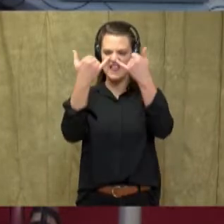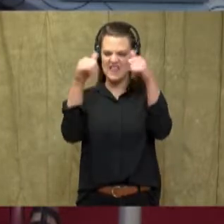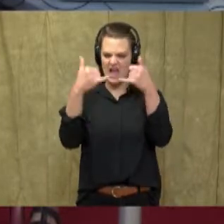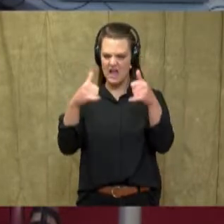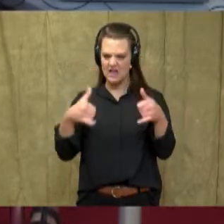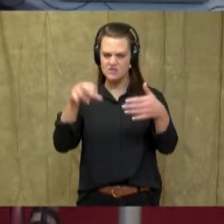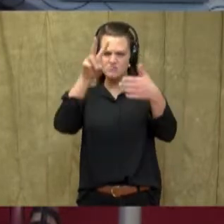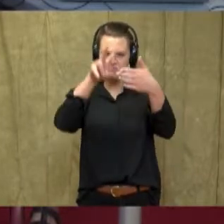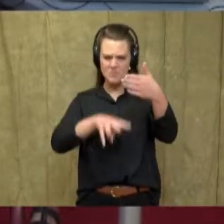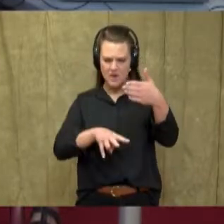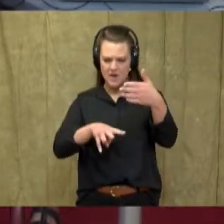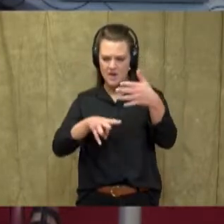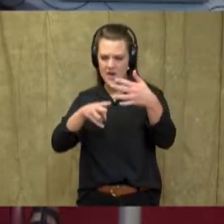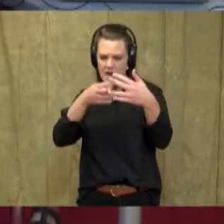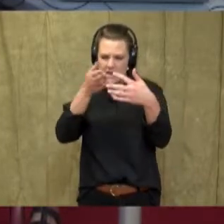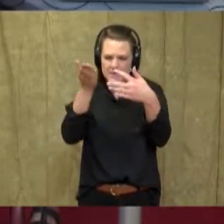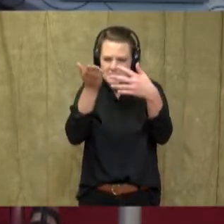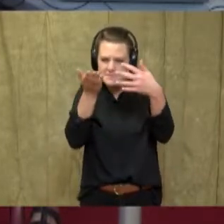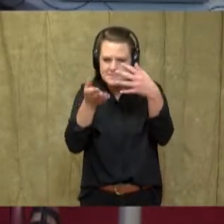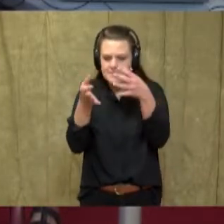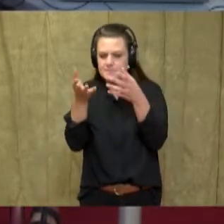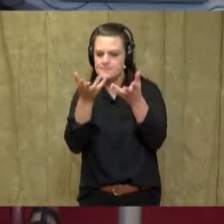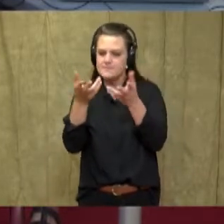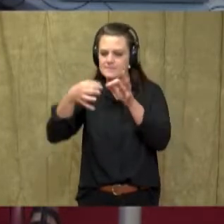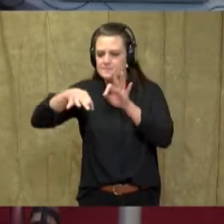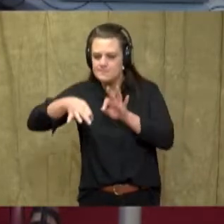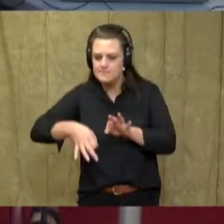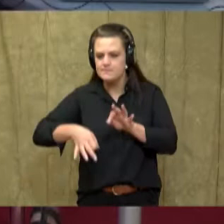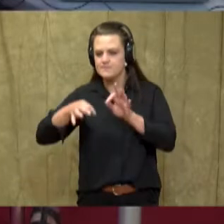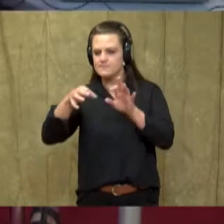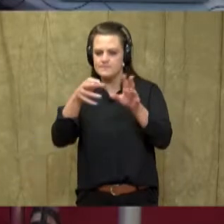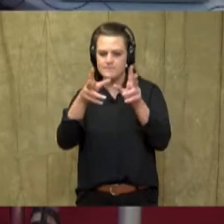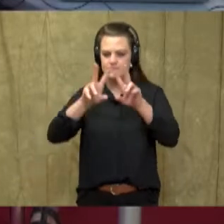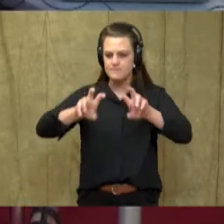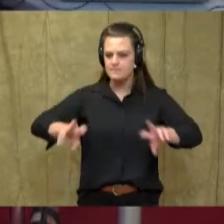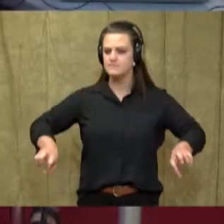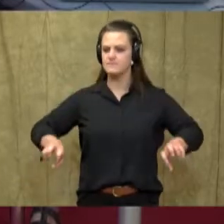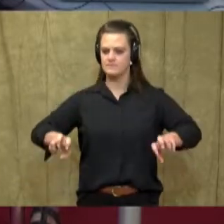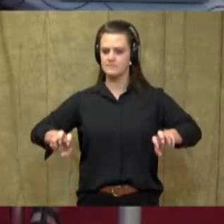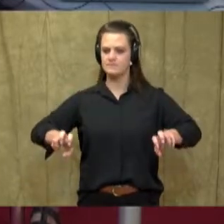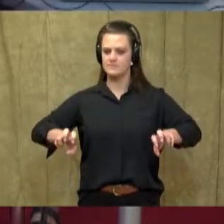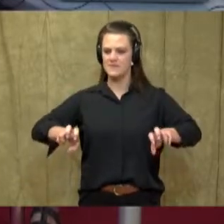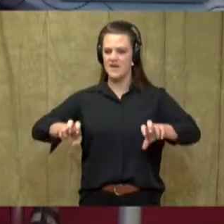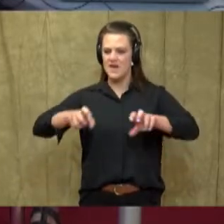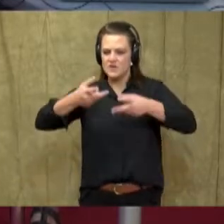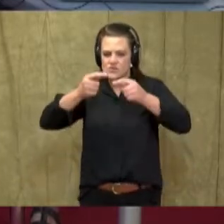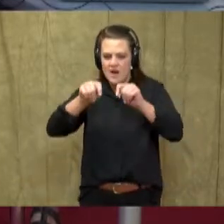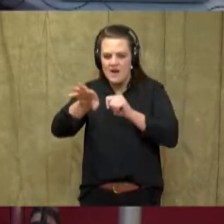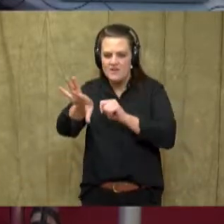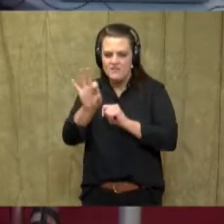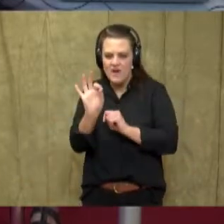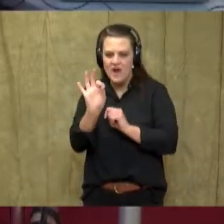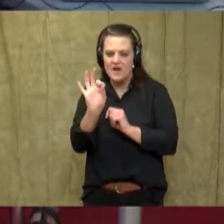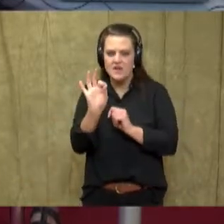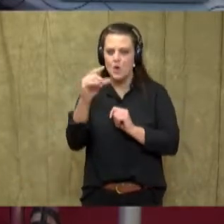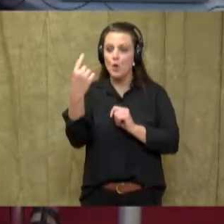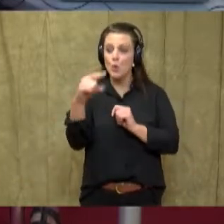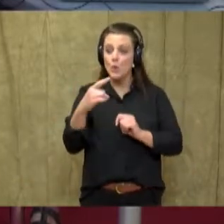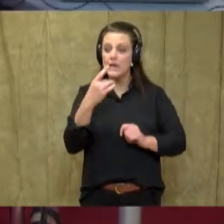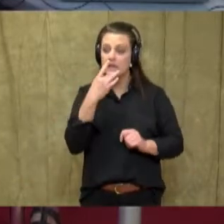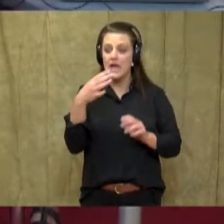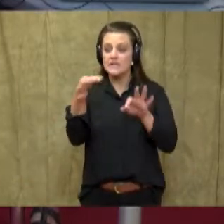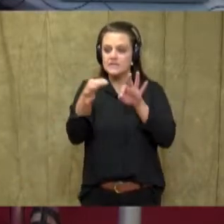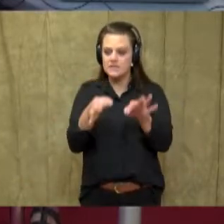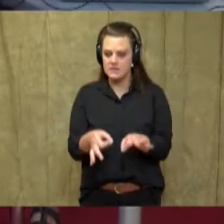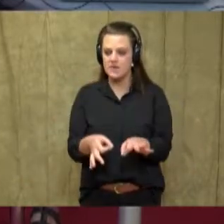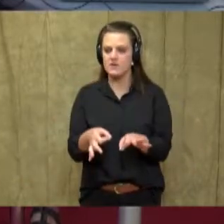the author is trying to tell you. So you're taking those explicit green light details and